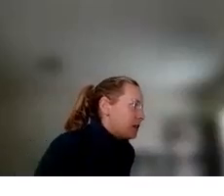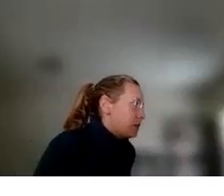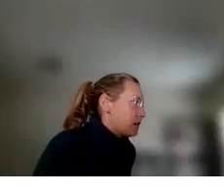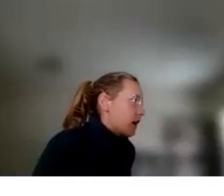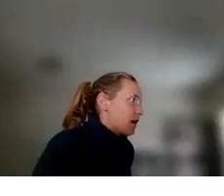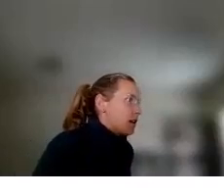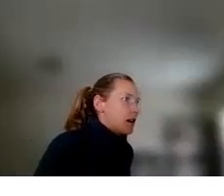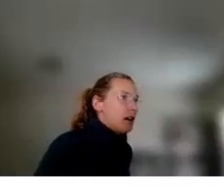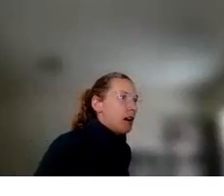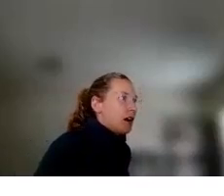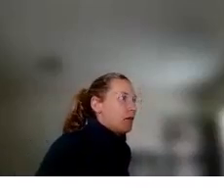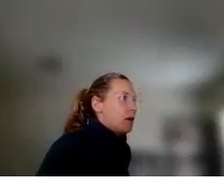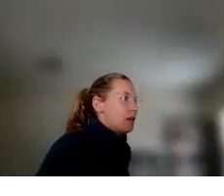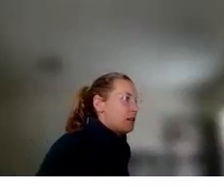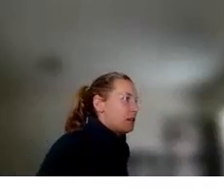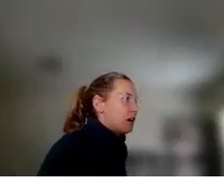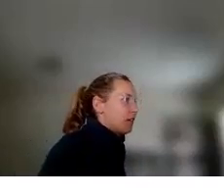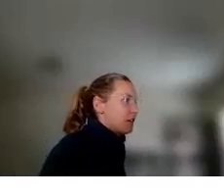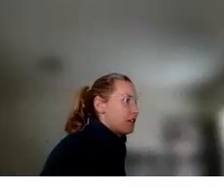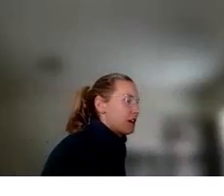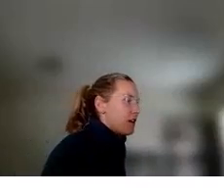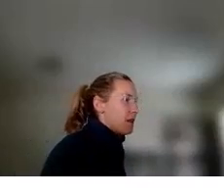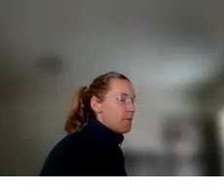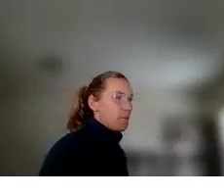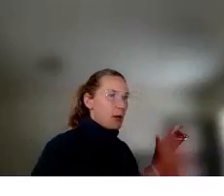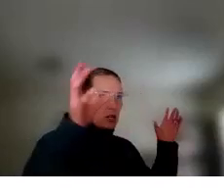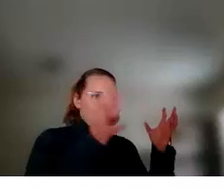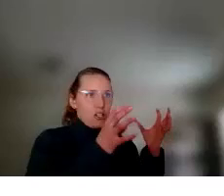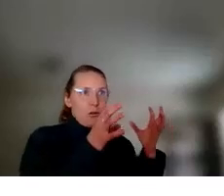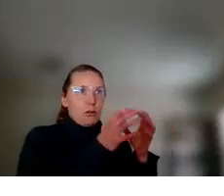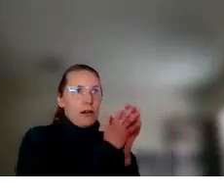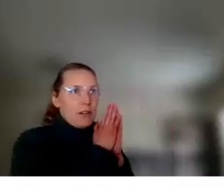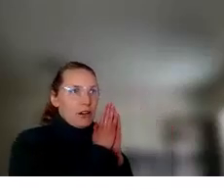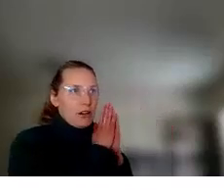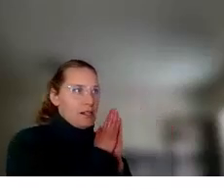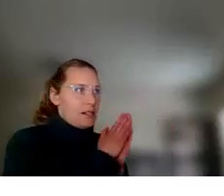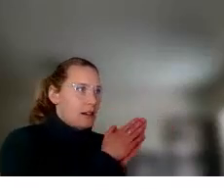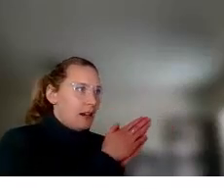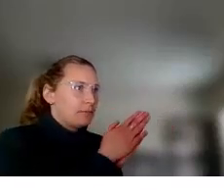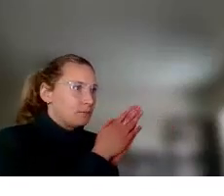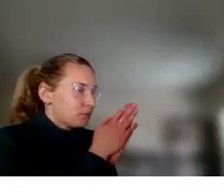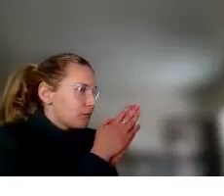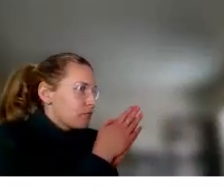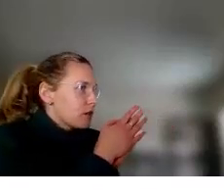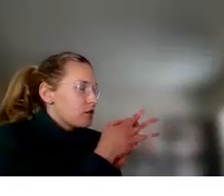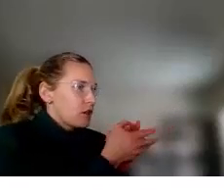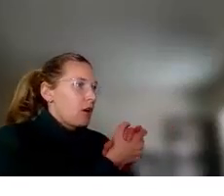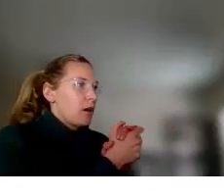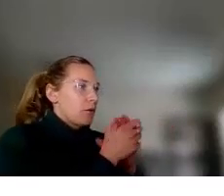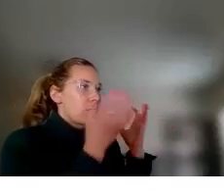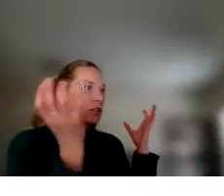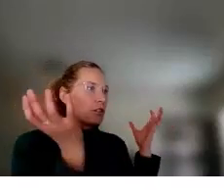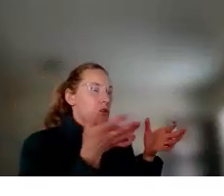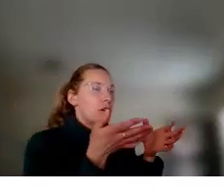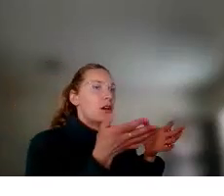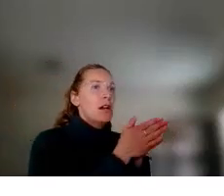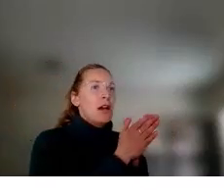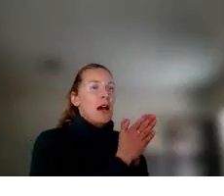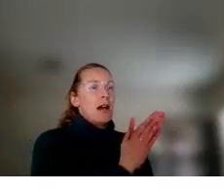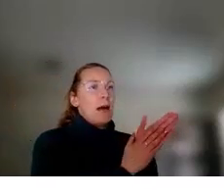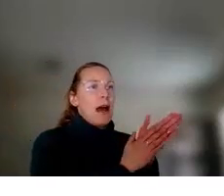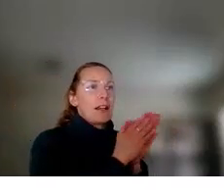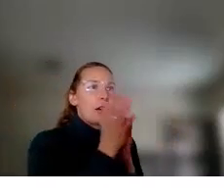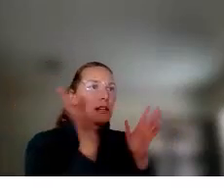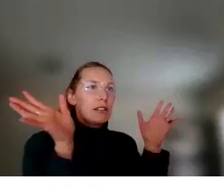the next slide here as this covers the merged waiver criteria. So in order